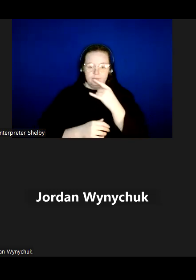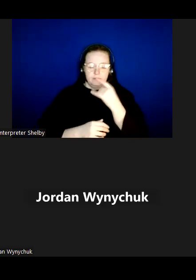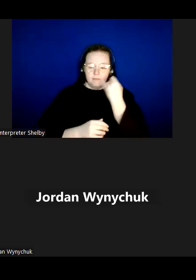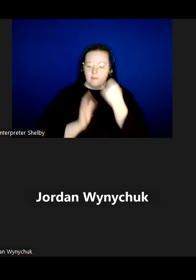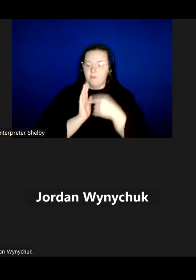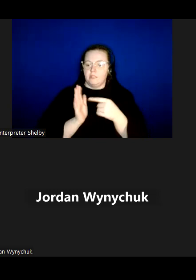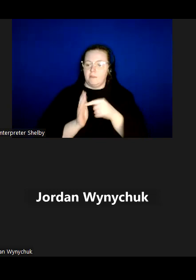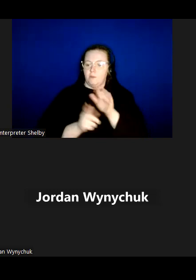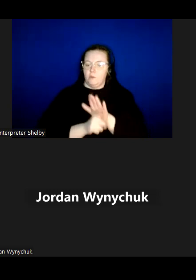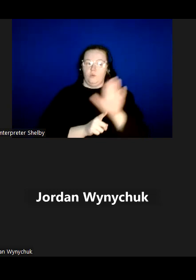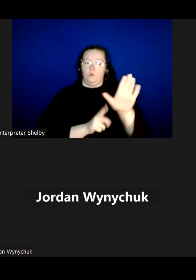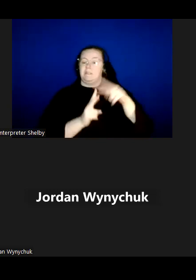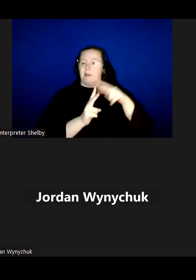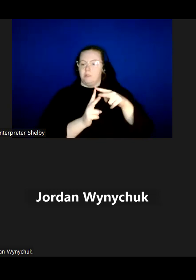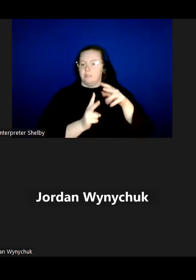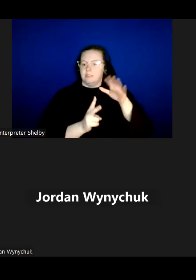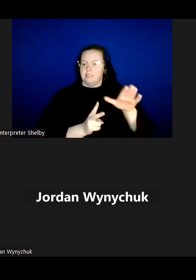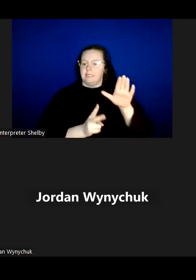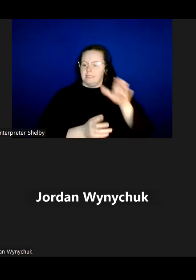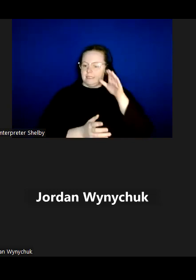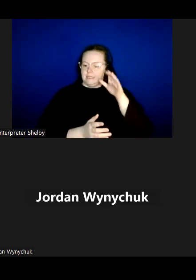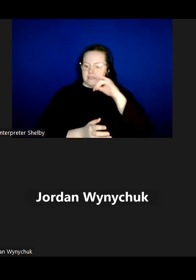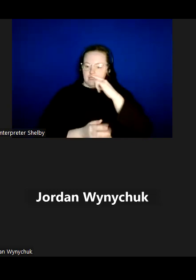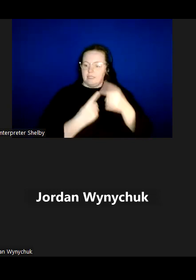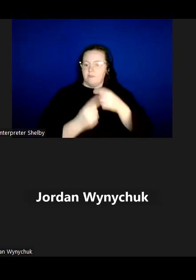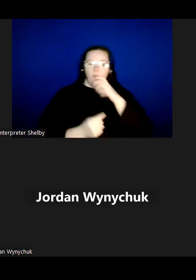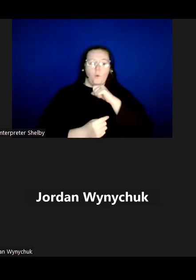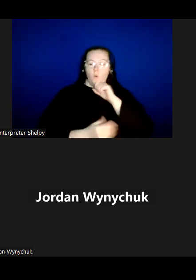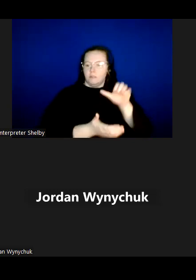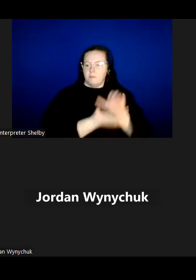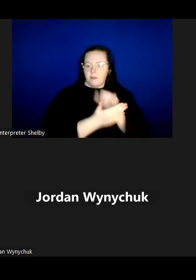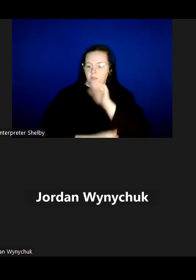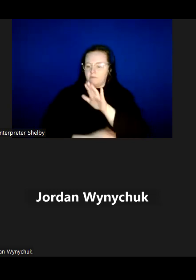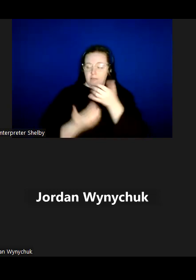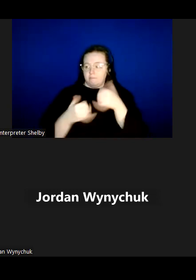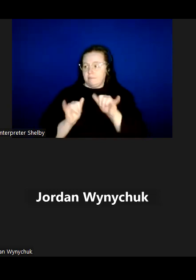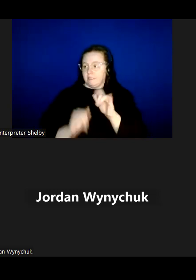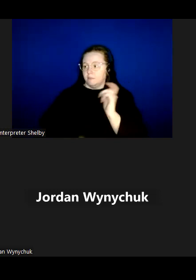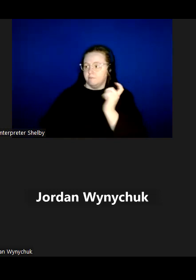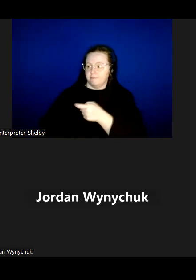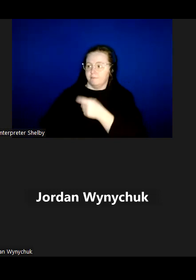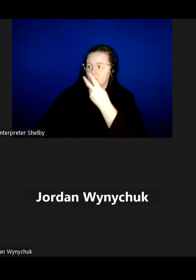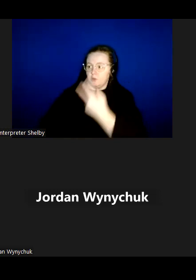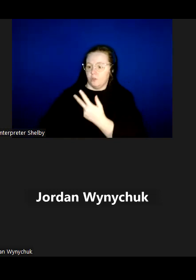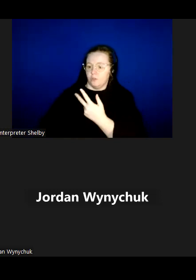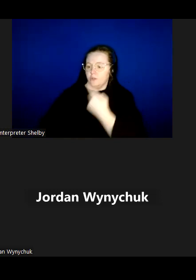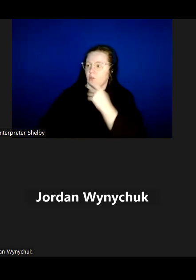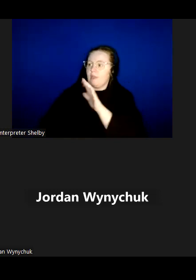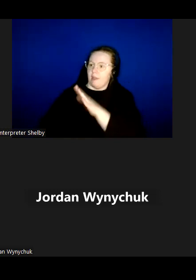your spouses. Yep. Yep. In a previous marriage. Yep. They're still entitled to their